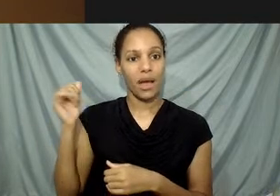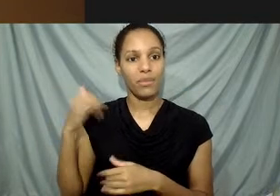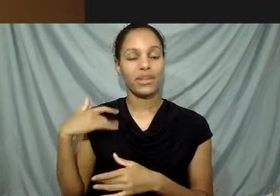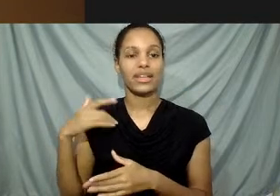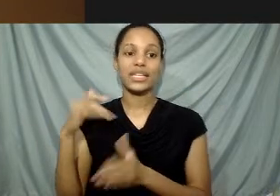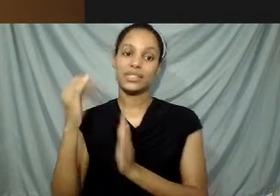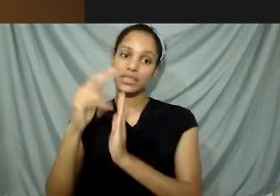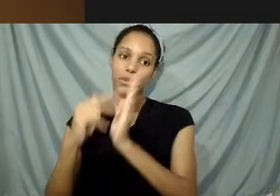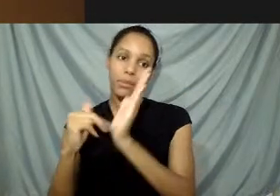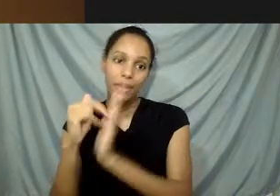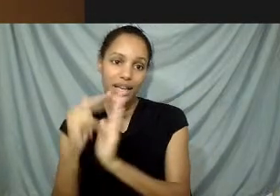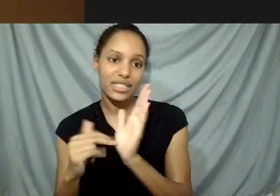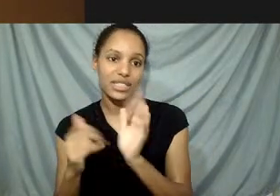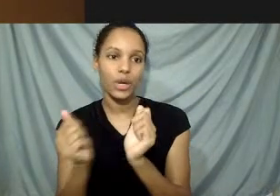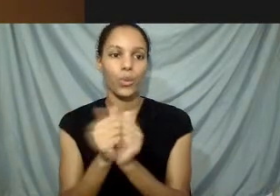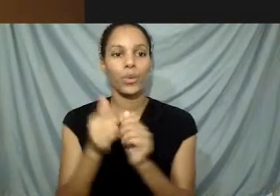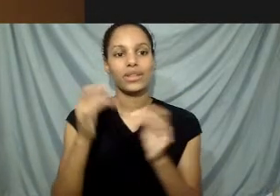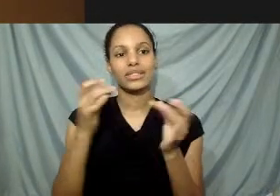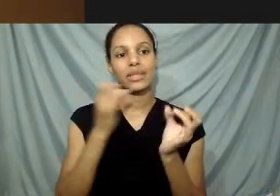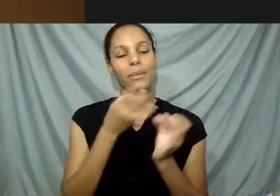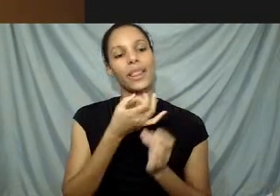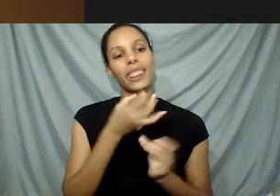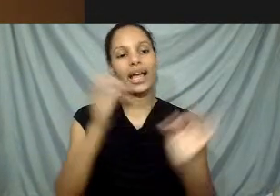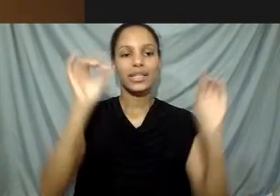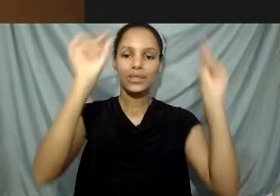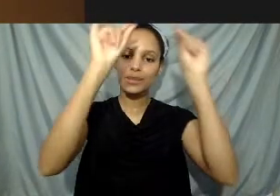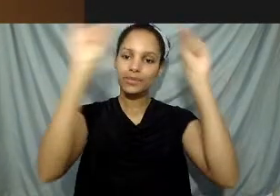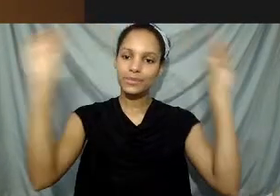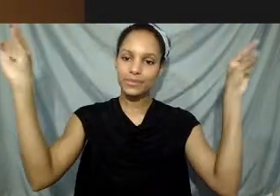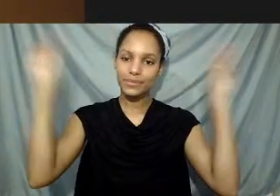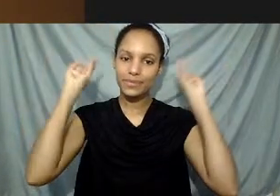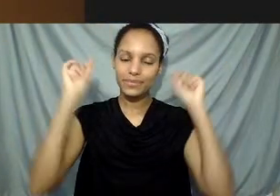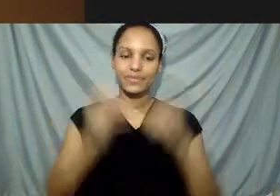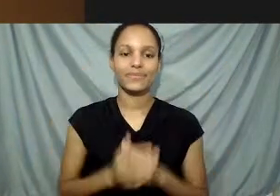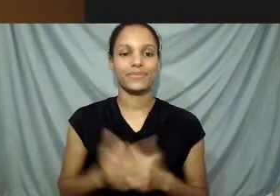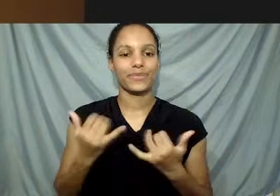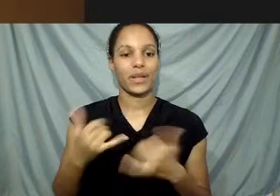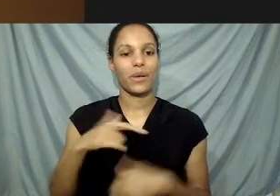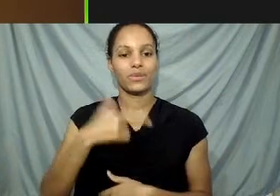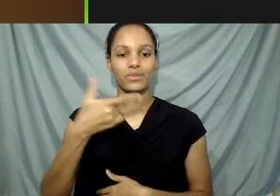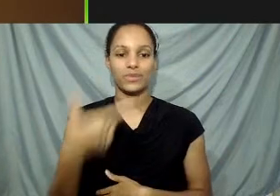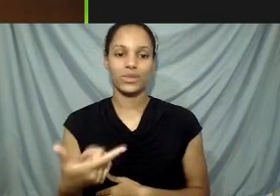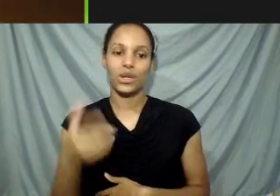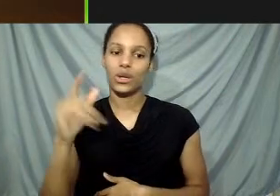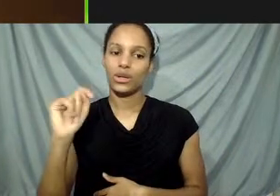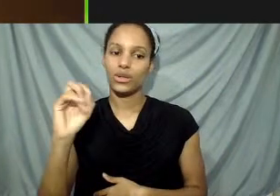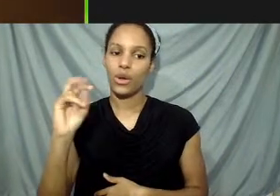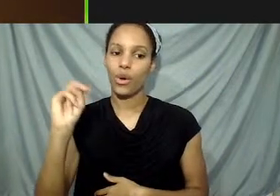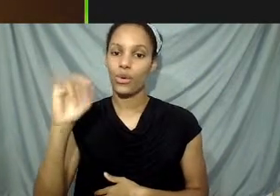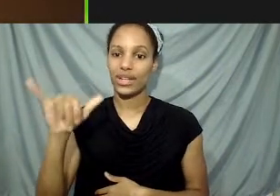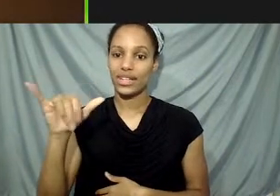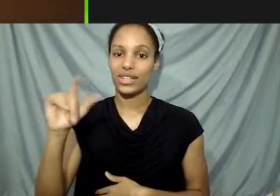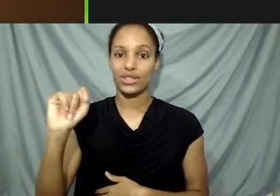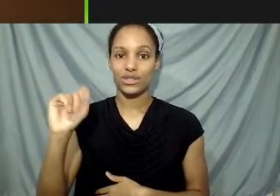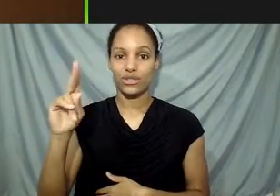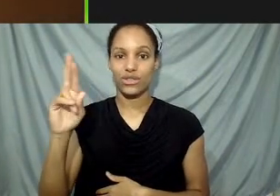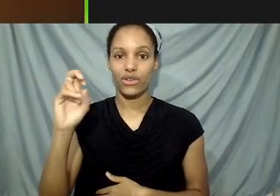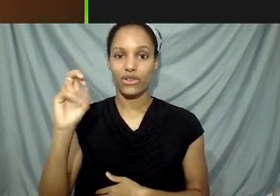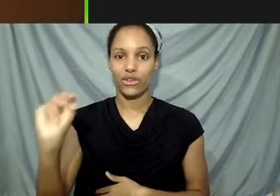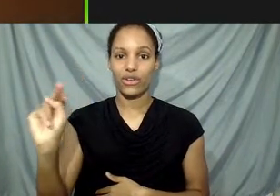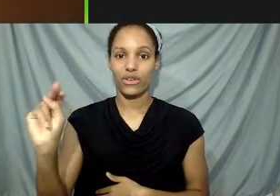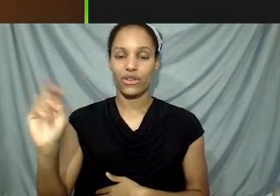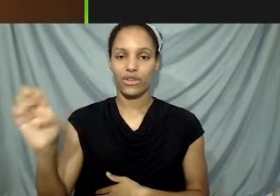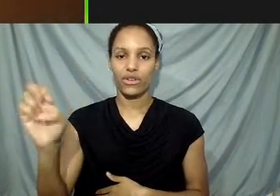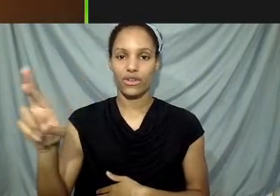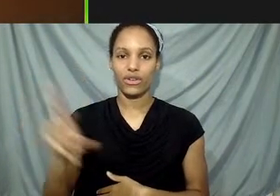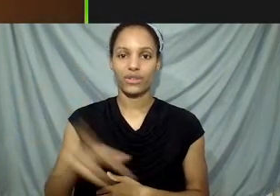and twinkling string lights. Now I'm going to pass things over to Tony Turner. Hello, and good evening, and welcome to